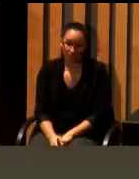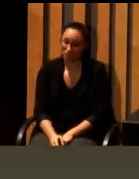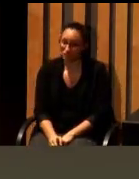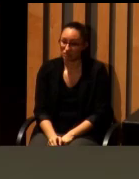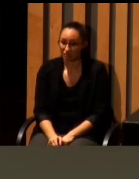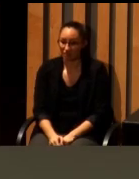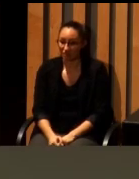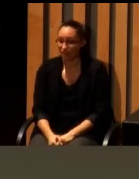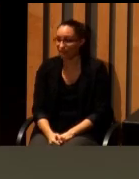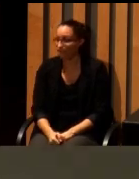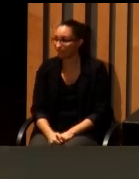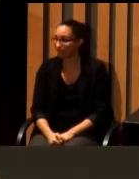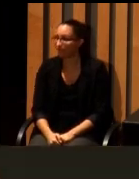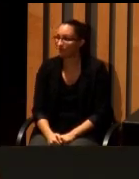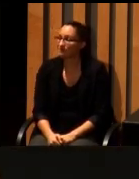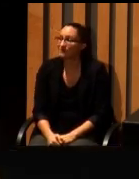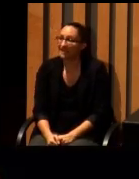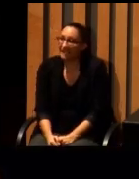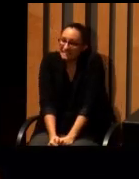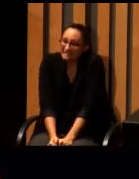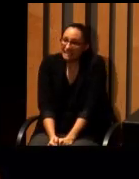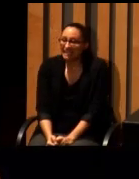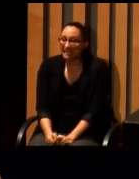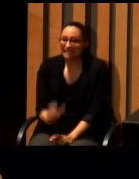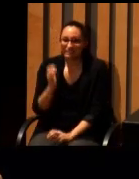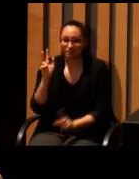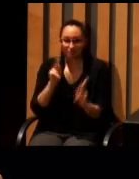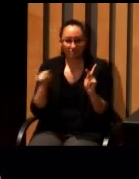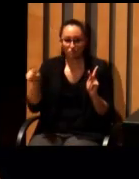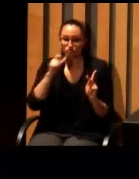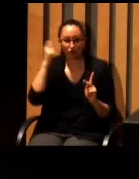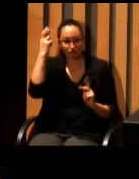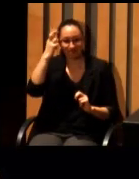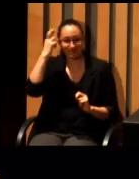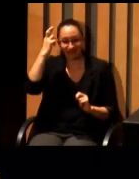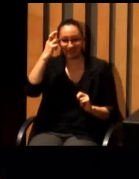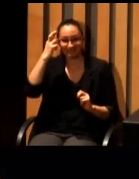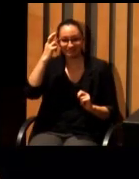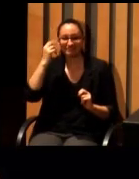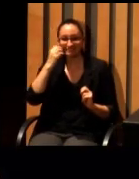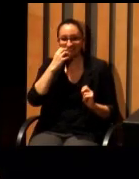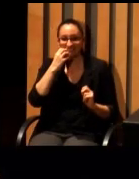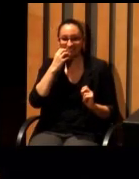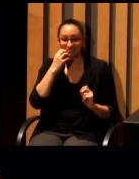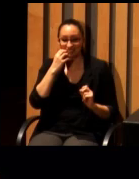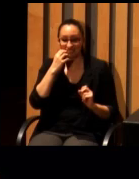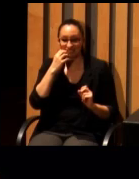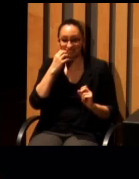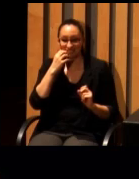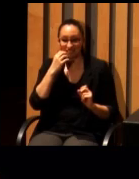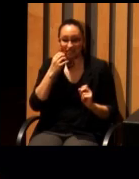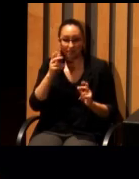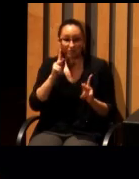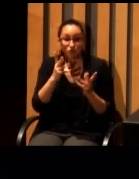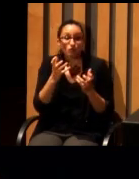one of the things that people I think don't realize is the people that feel strongly that they want to keep the